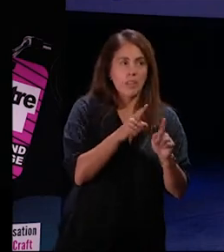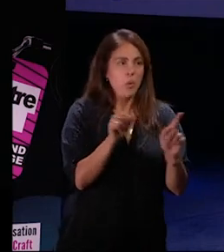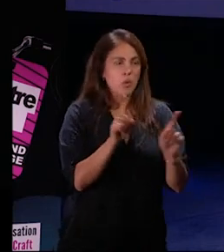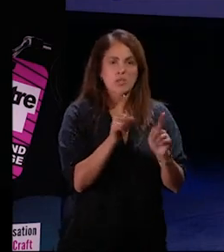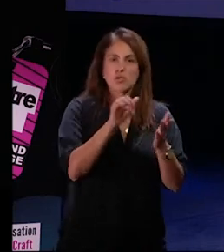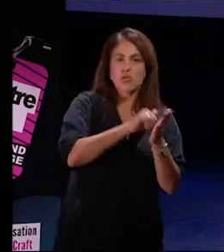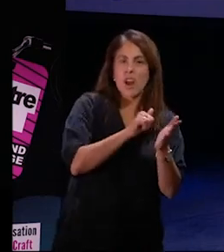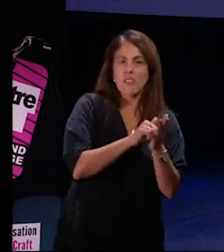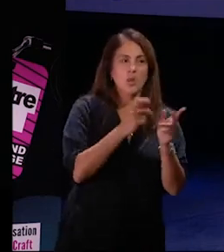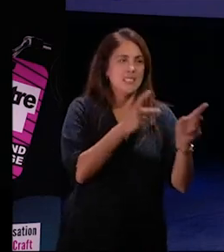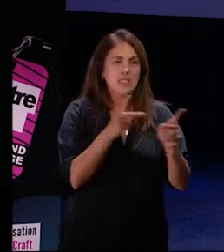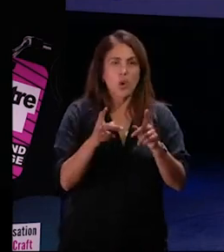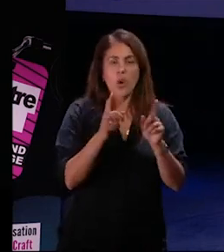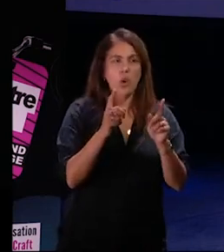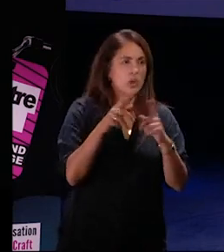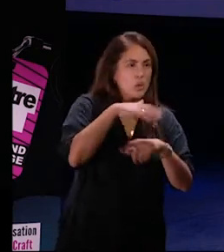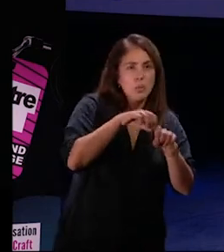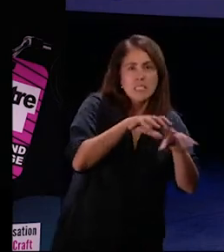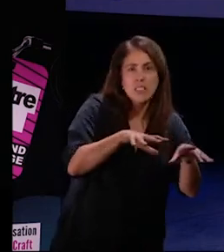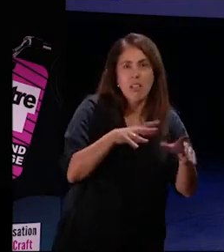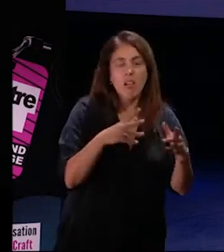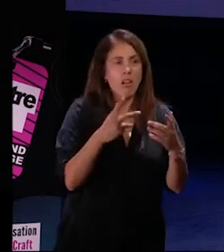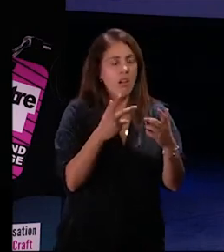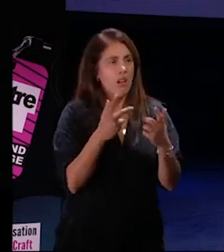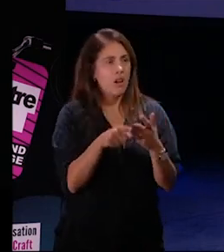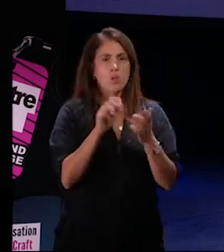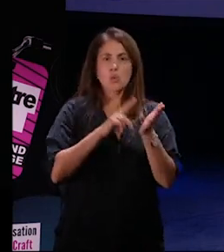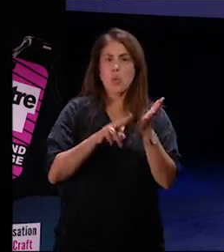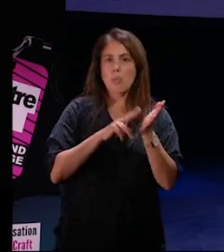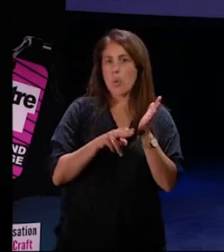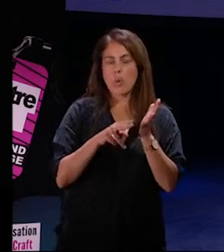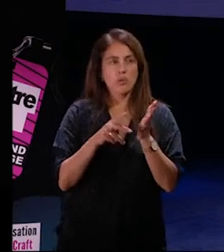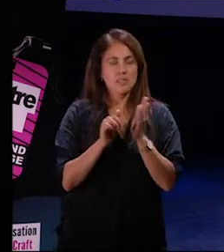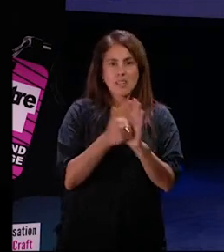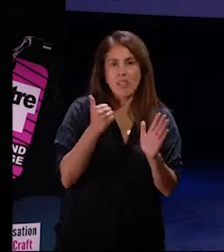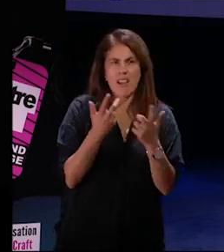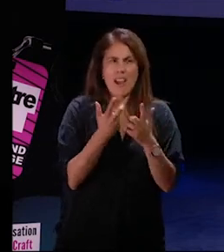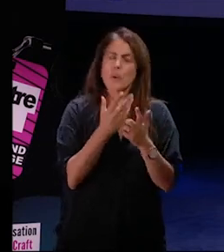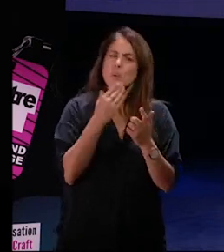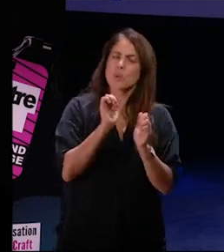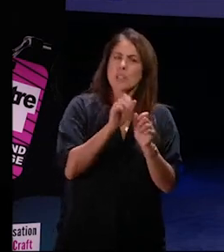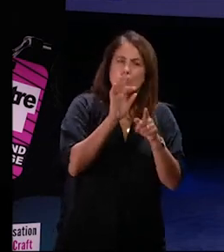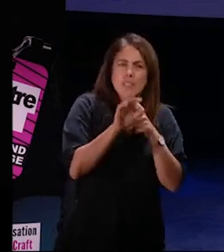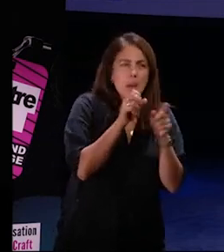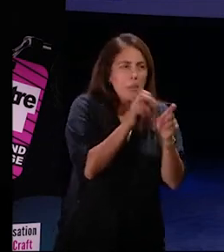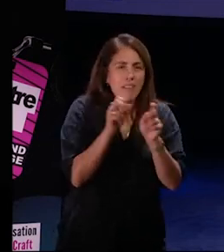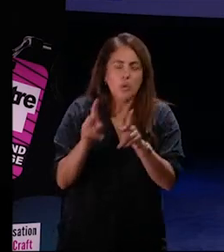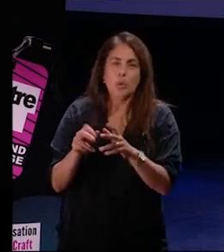maybe a normal skill that you have in using TikTok, for instance, platform. You know, there's